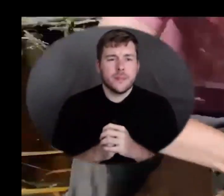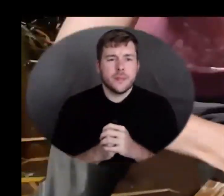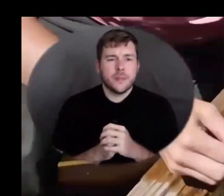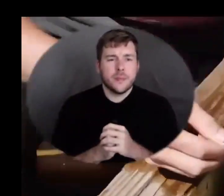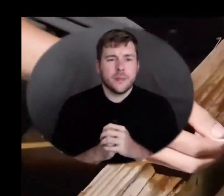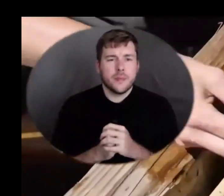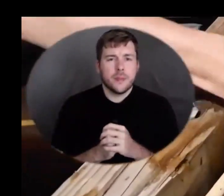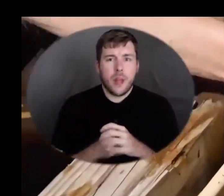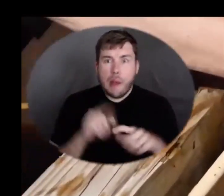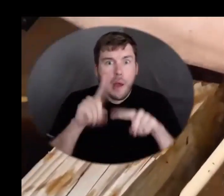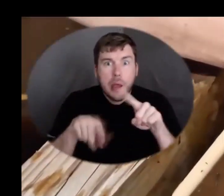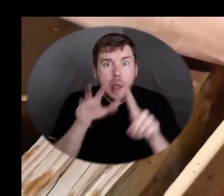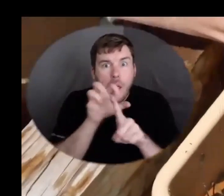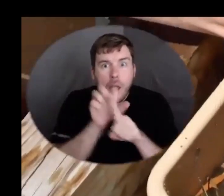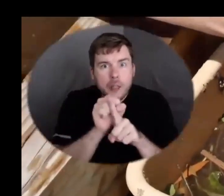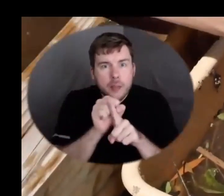Whew.